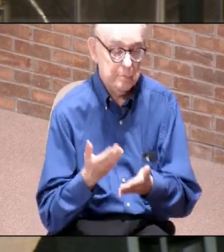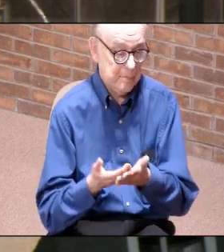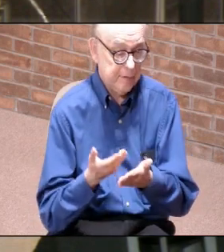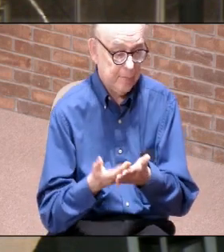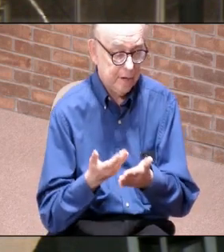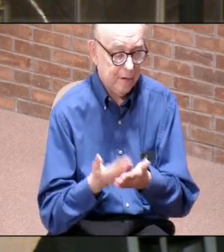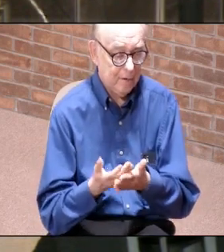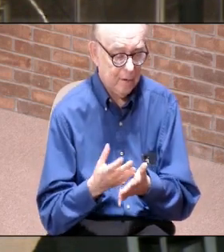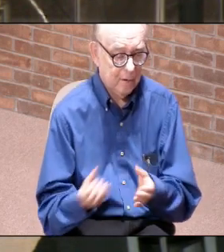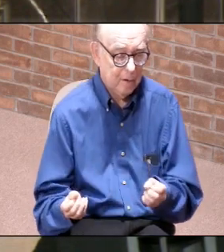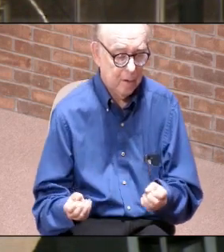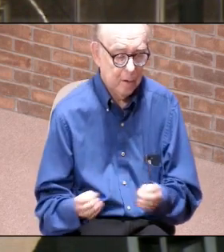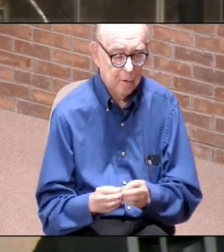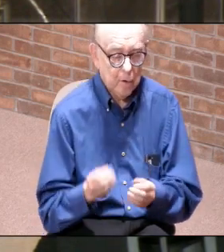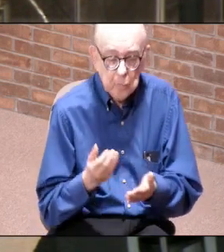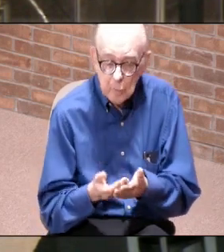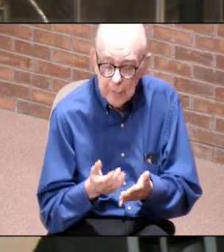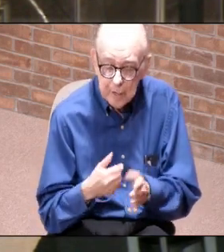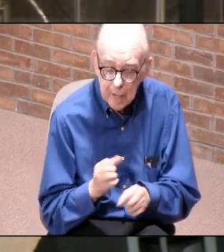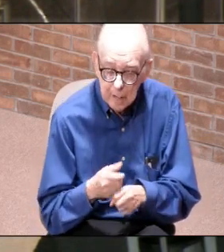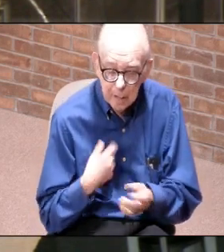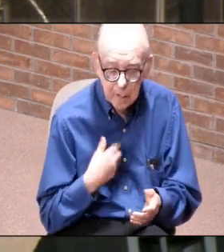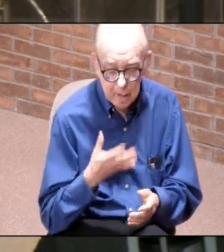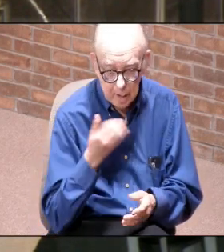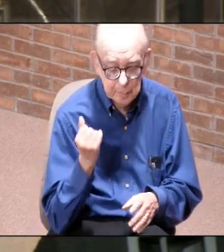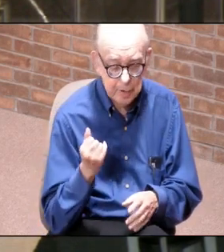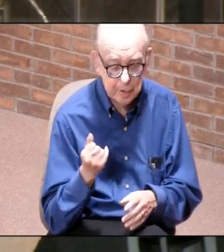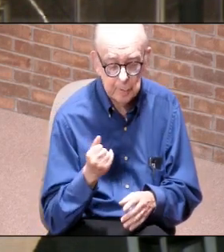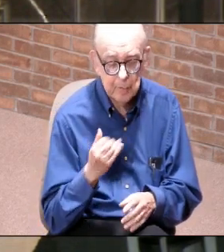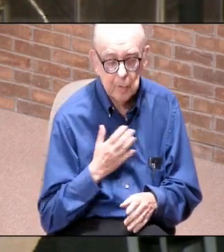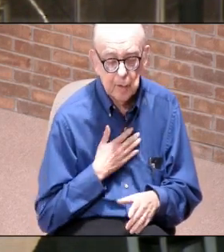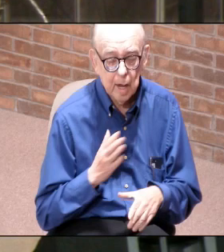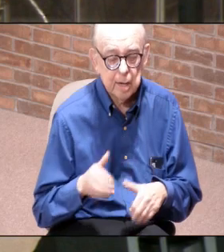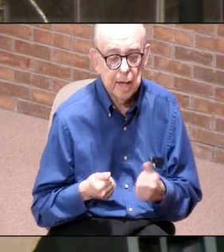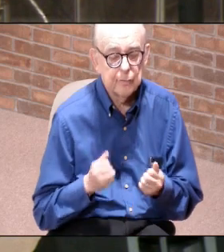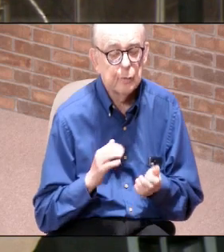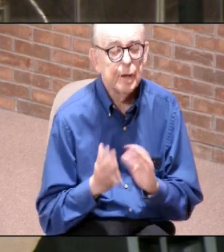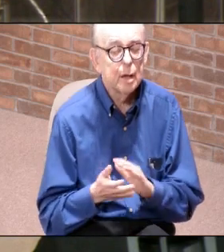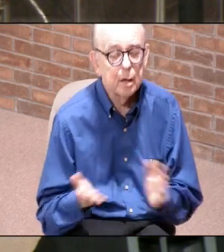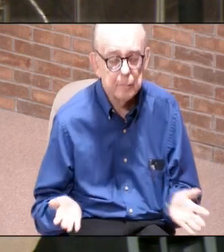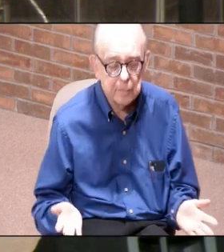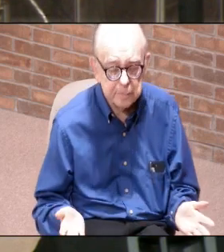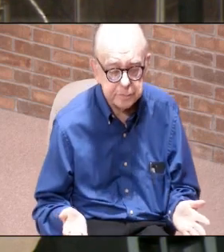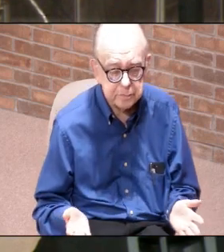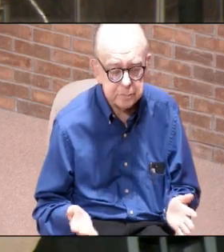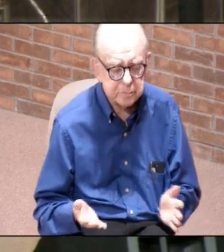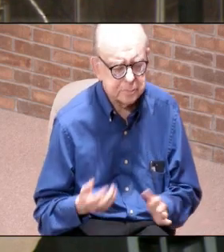money. And the more money I make, the better off my life is going to be.